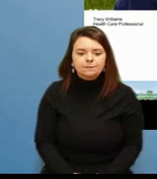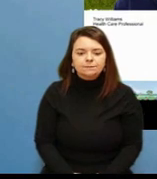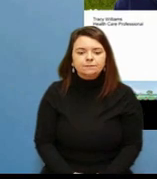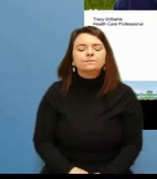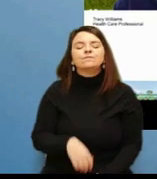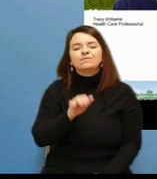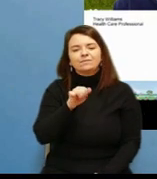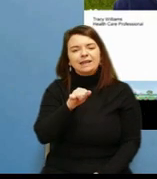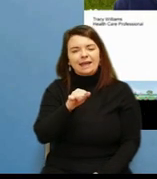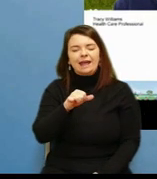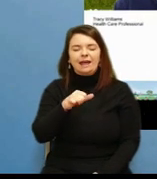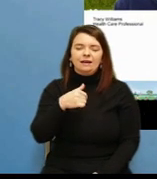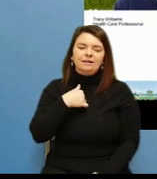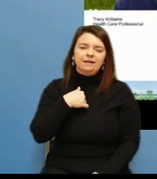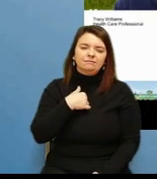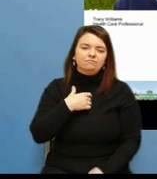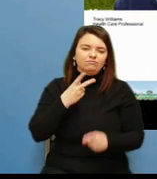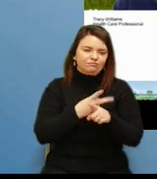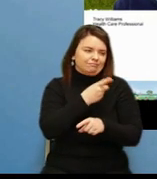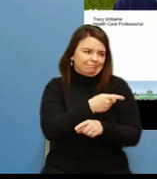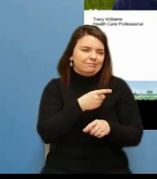to the wider system about the work that we do.